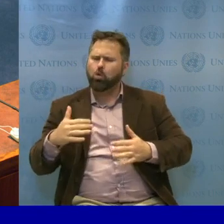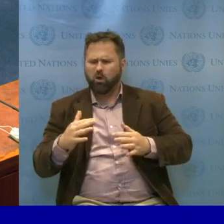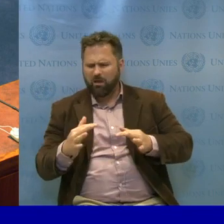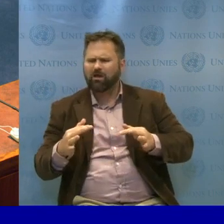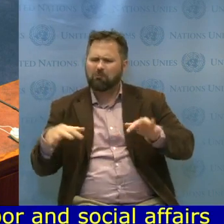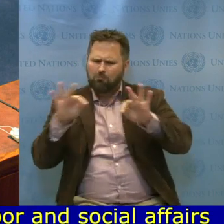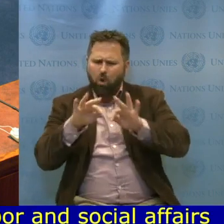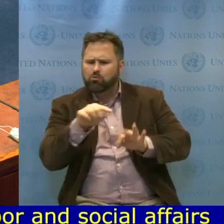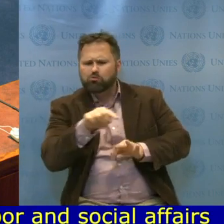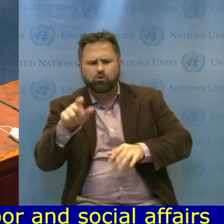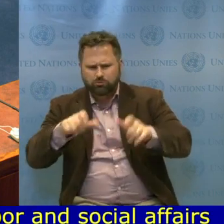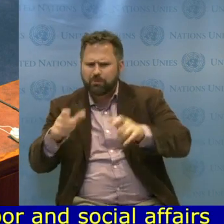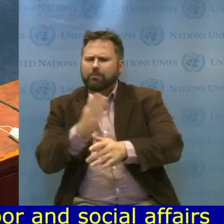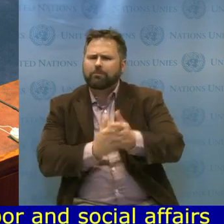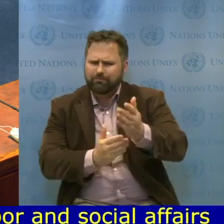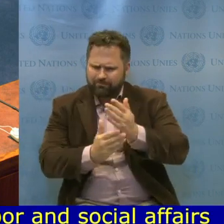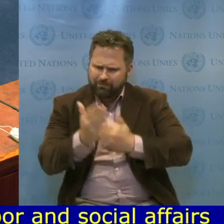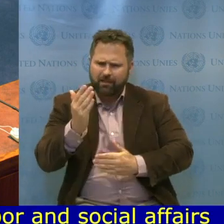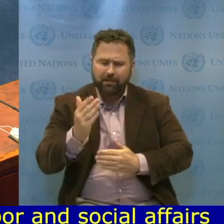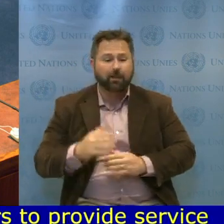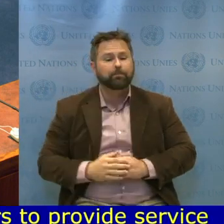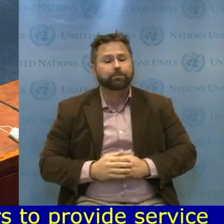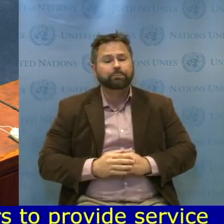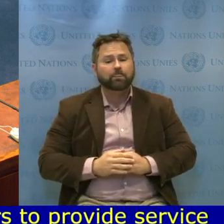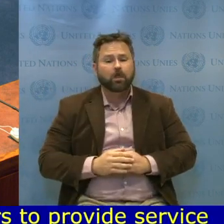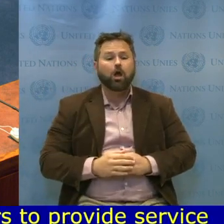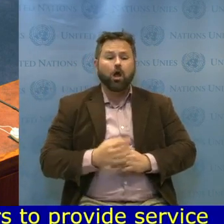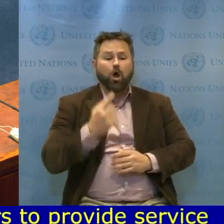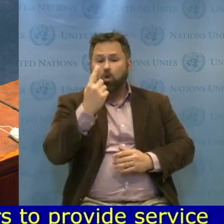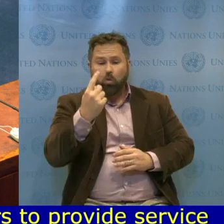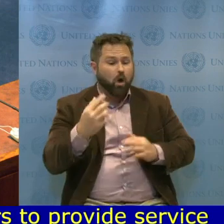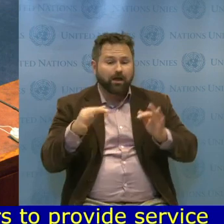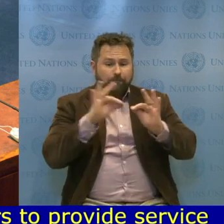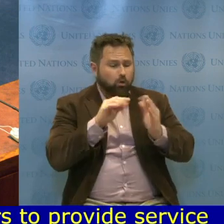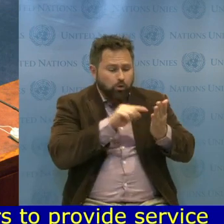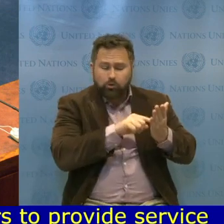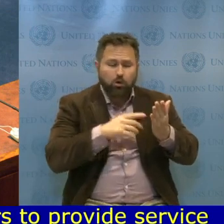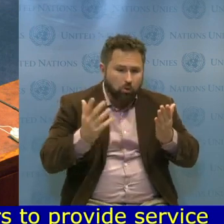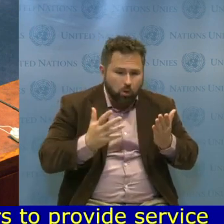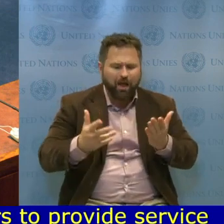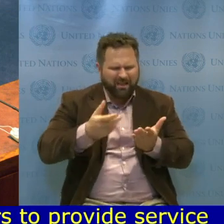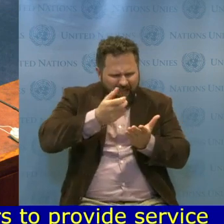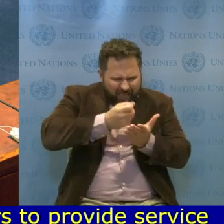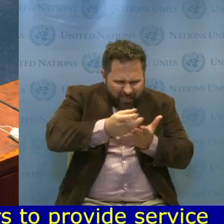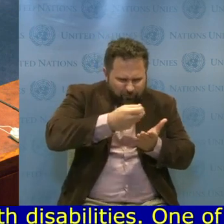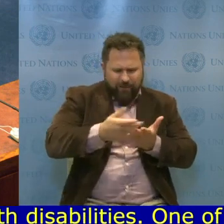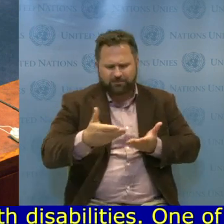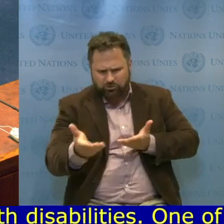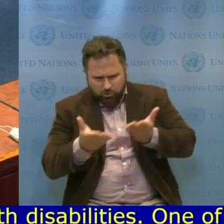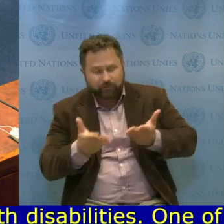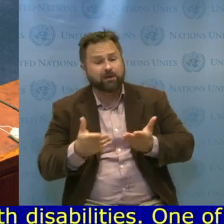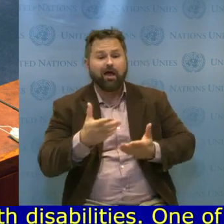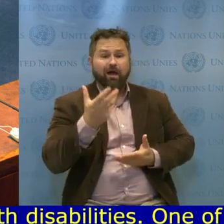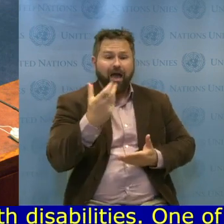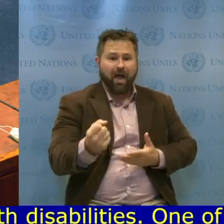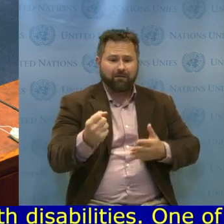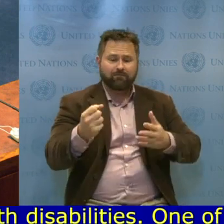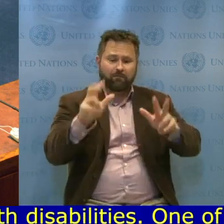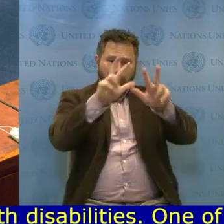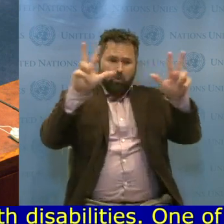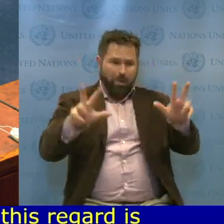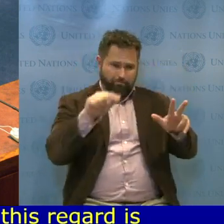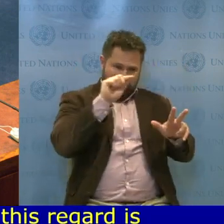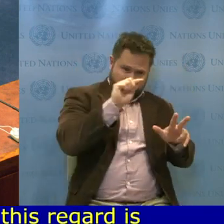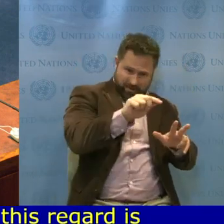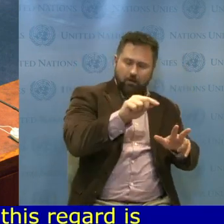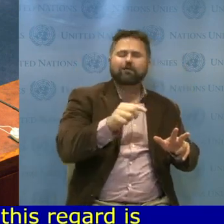examples implemented in this regard is the mapping of organization and services and creation of an information system, SOCIUM, a website that provides online services and is